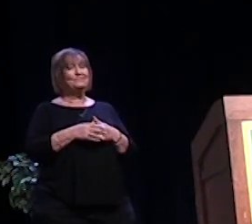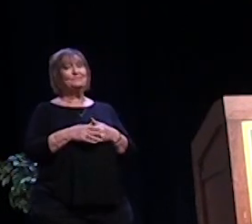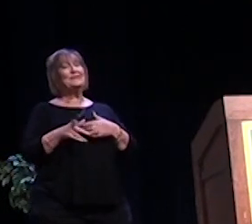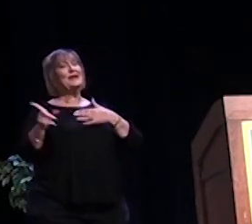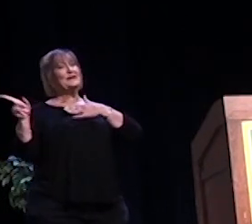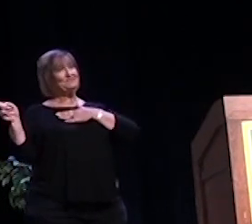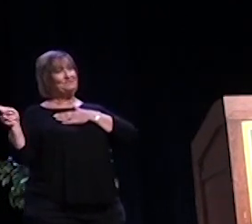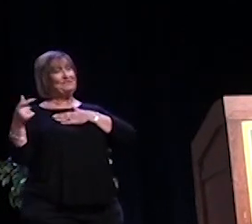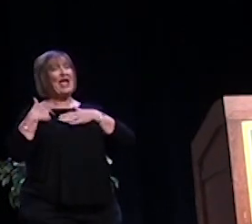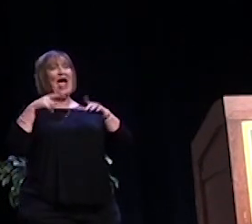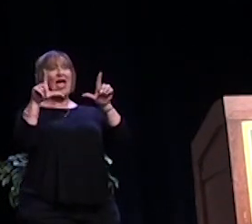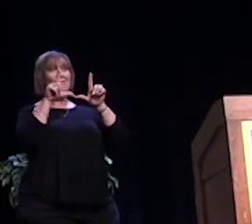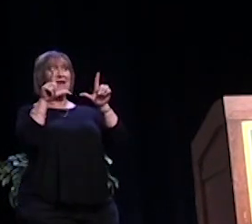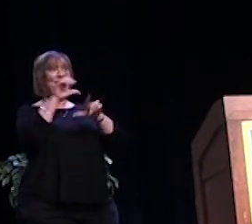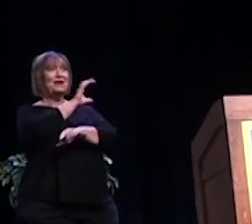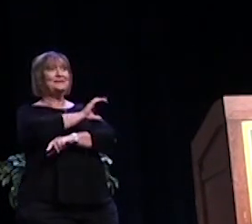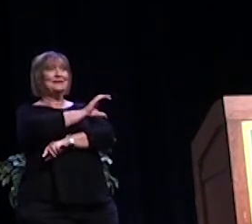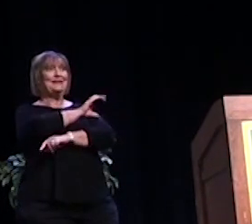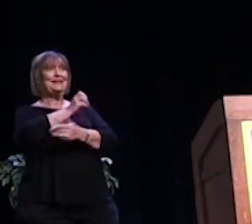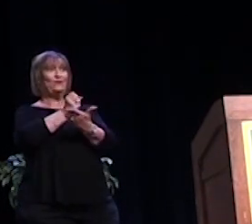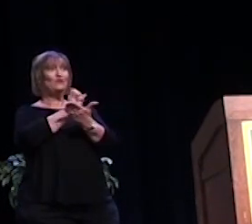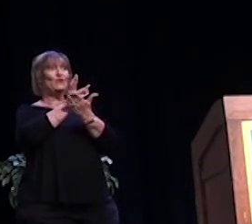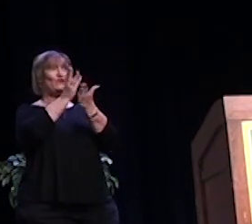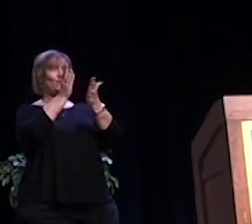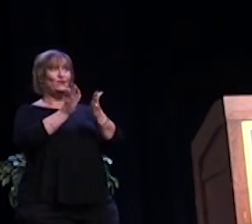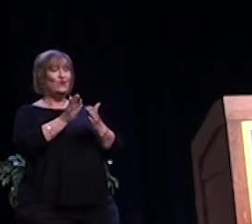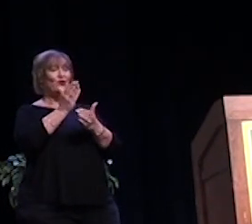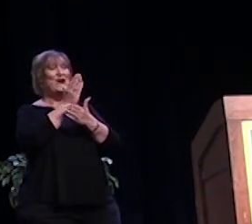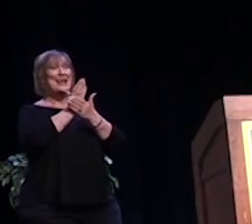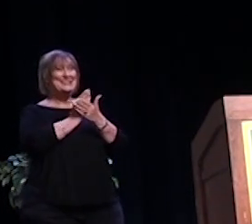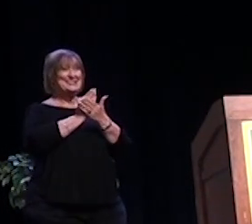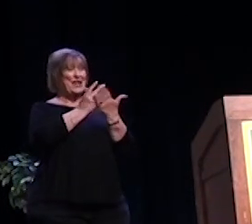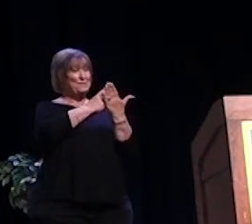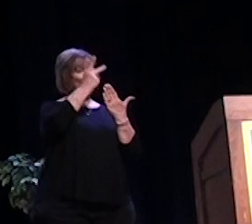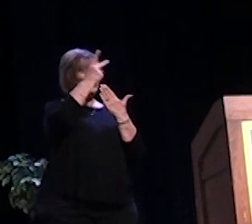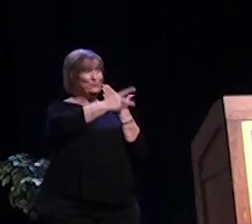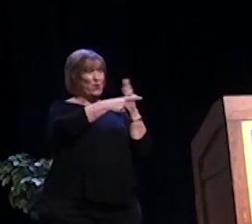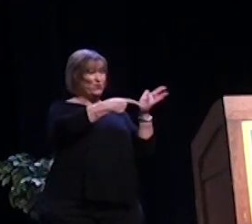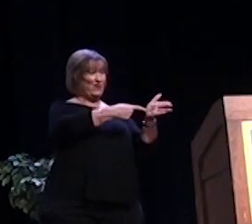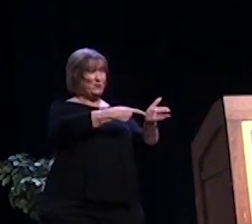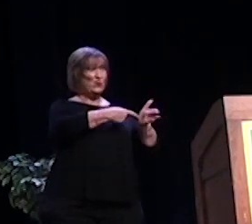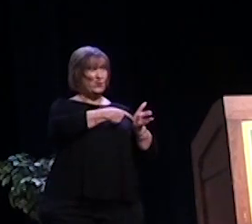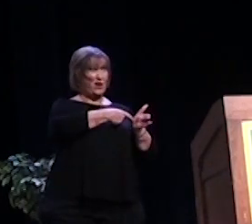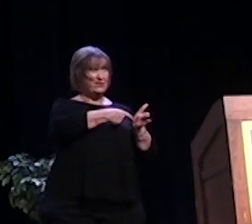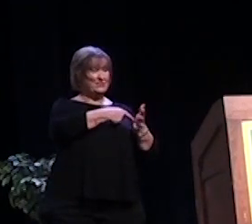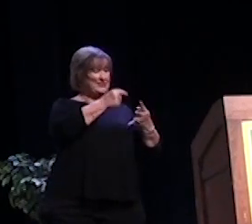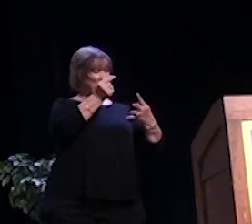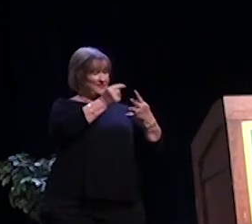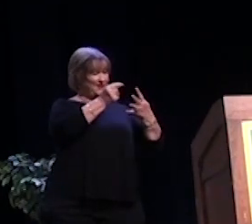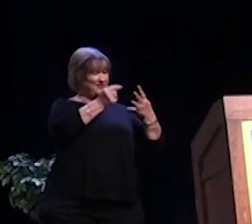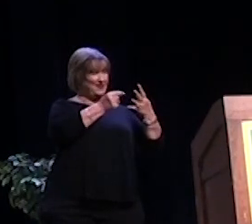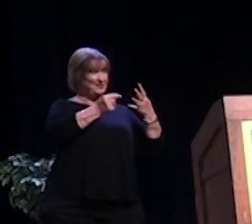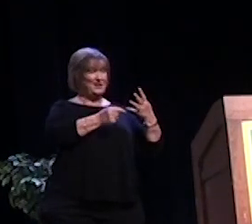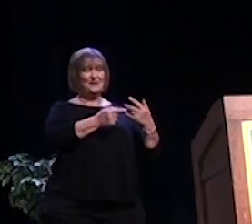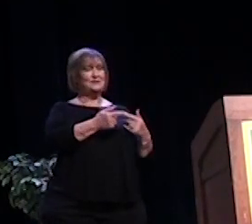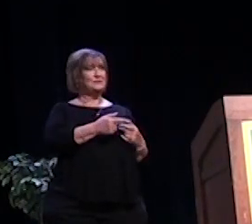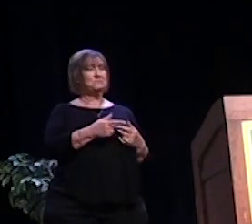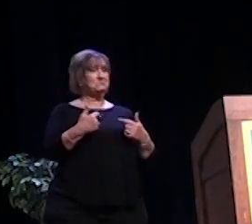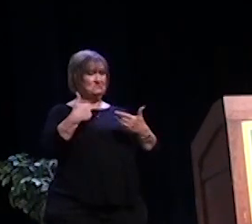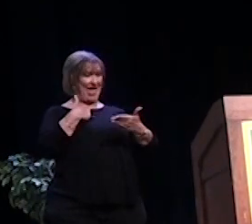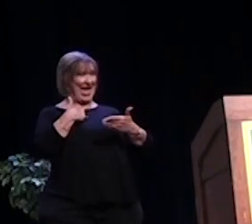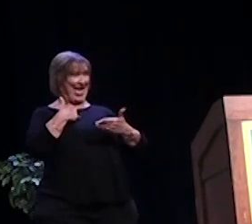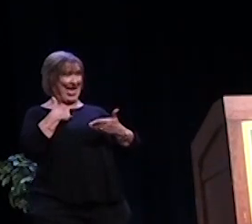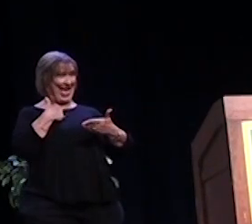I'm a licensed clinical social worker, and some of the covenants, some of the program requirements go beyond